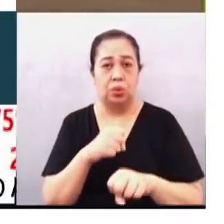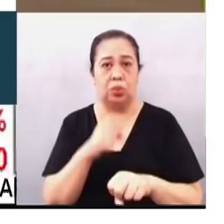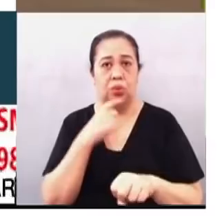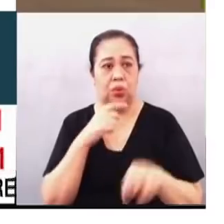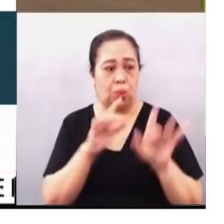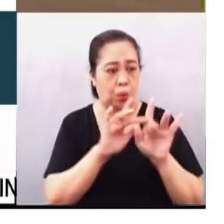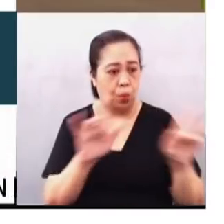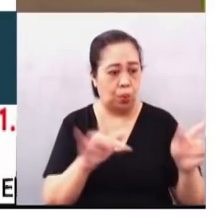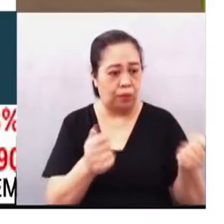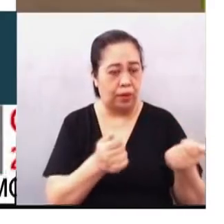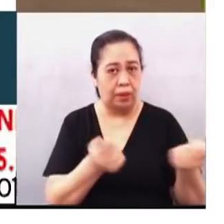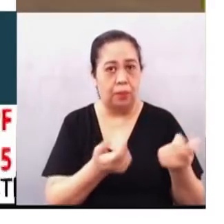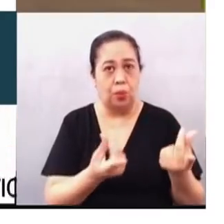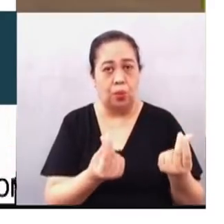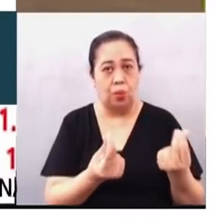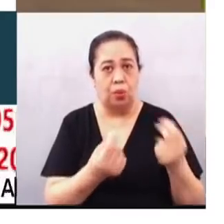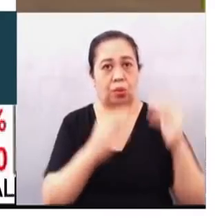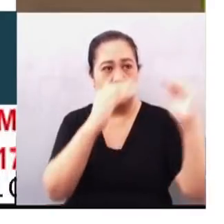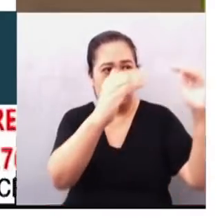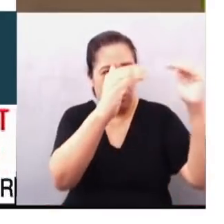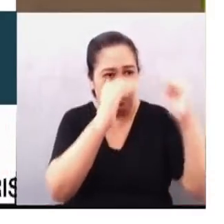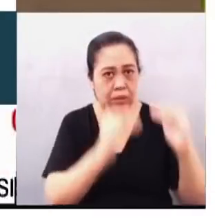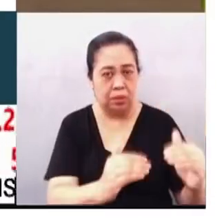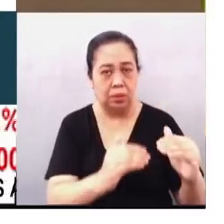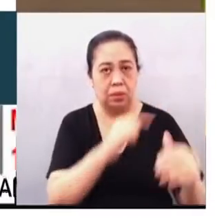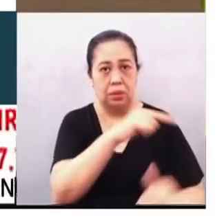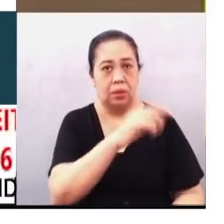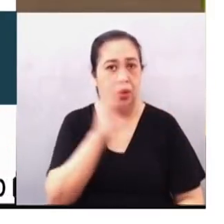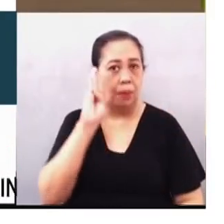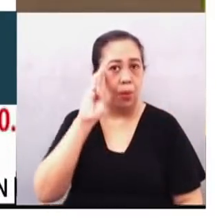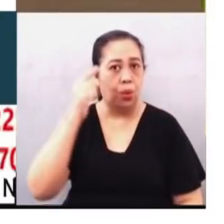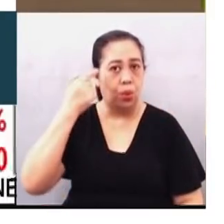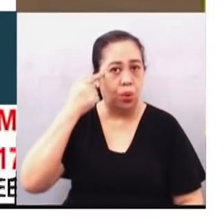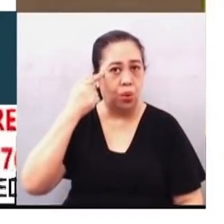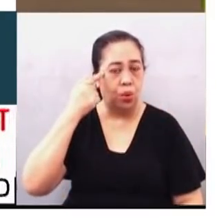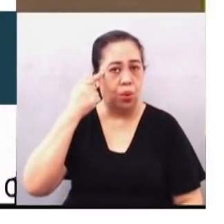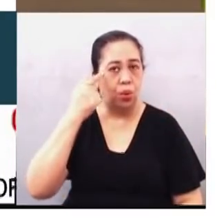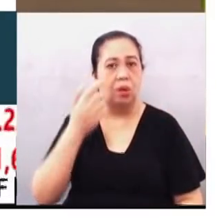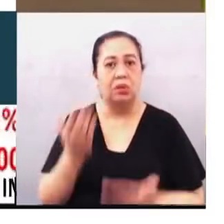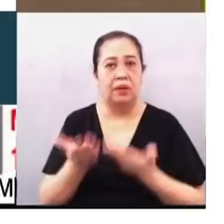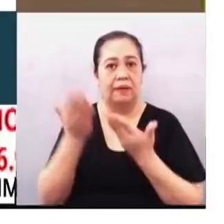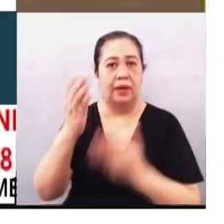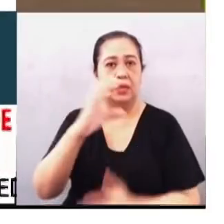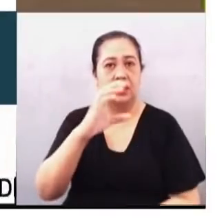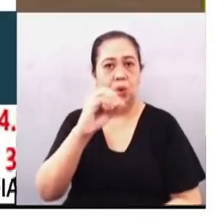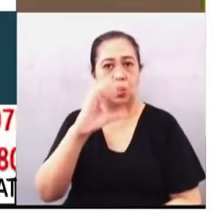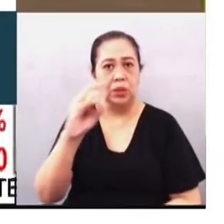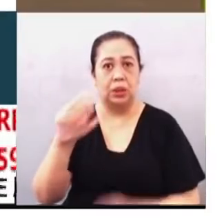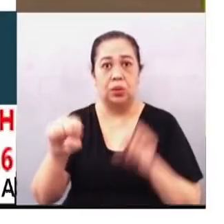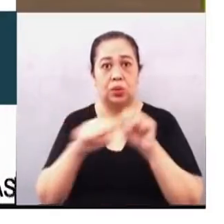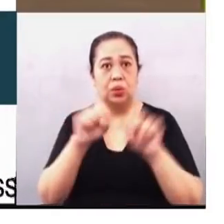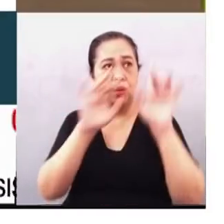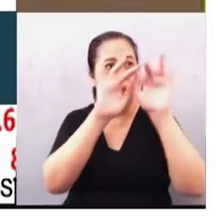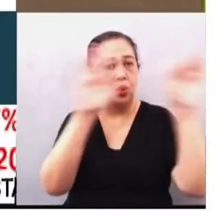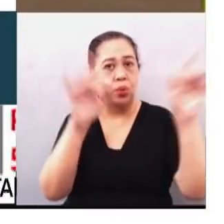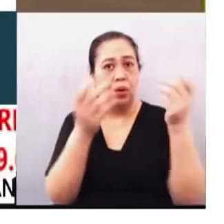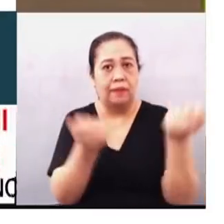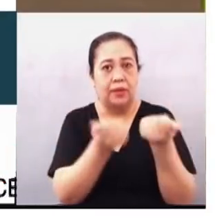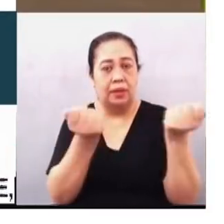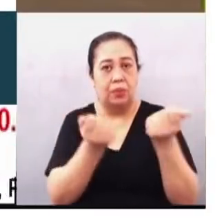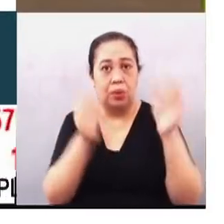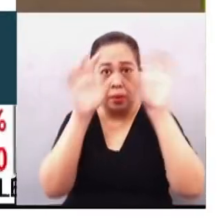position, nag-slide down si Senator Bongo. Doon siya nag-file si Jose. So, bakante ngayon ang